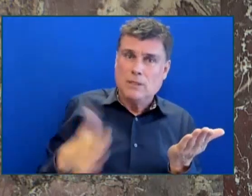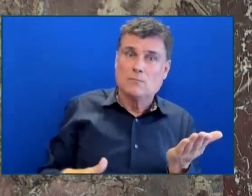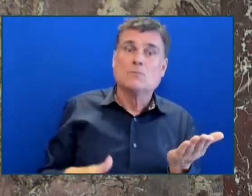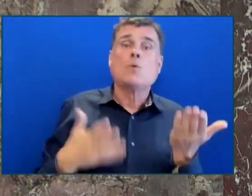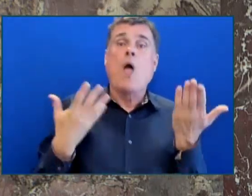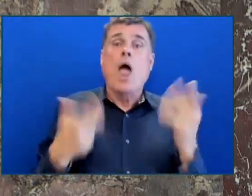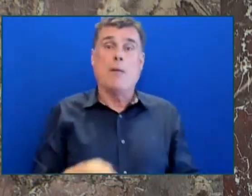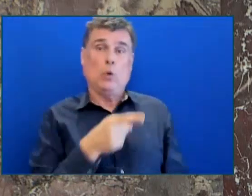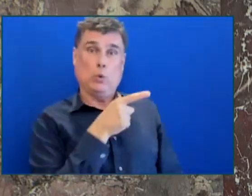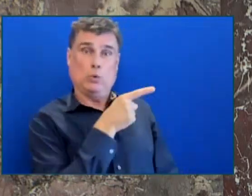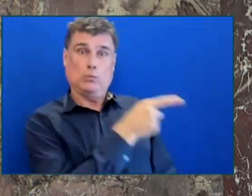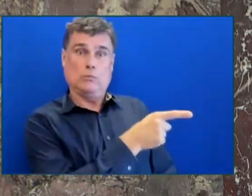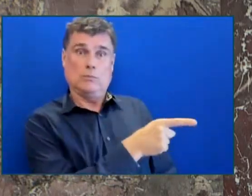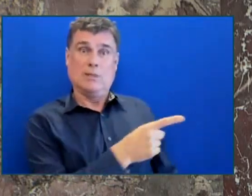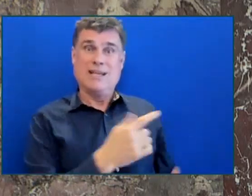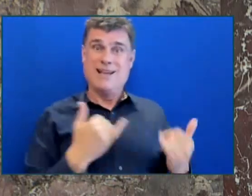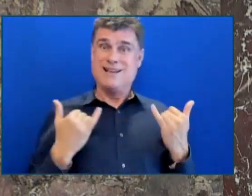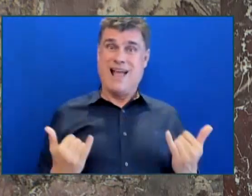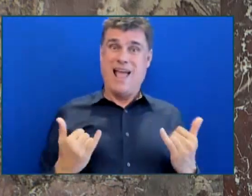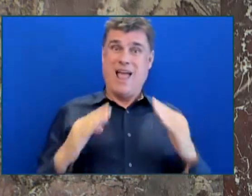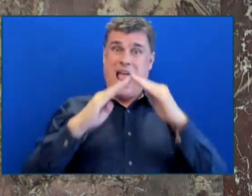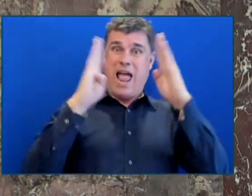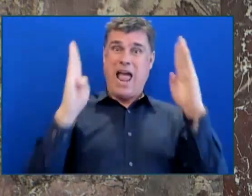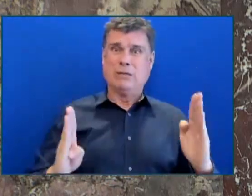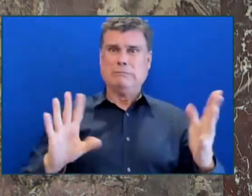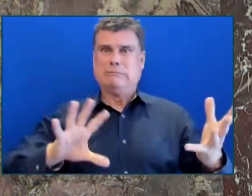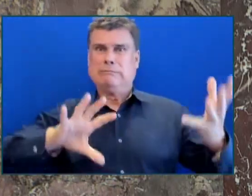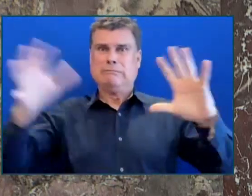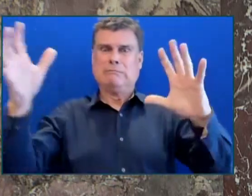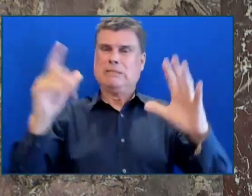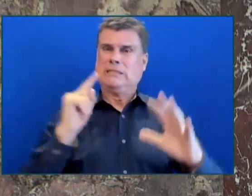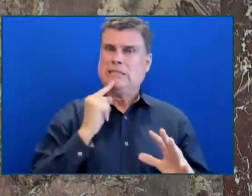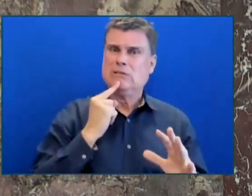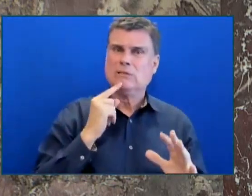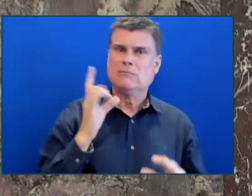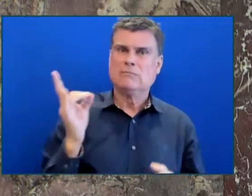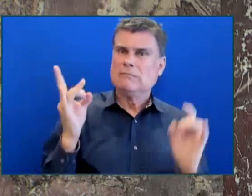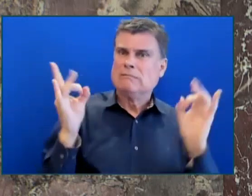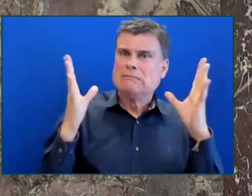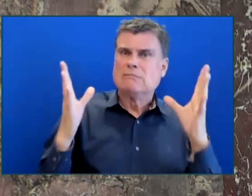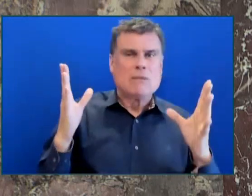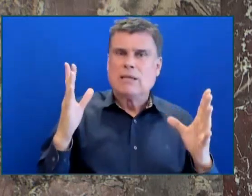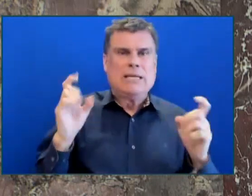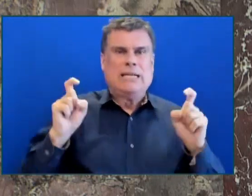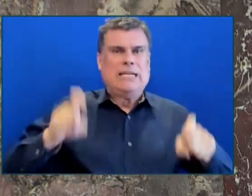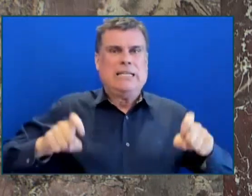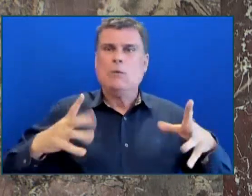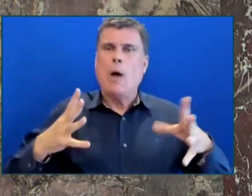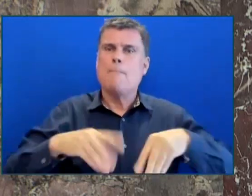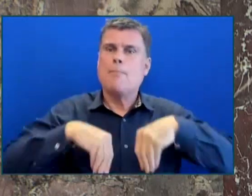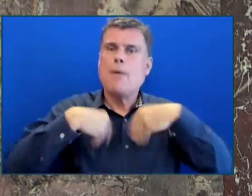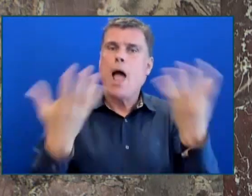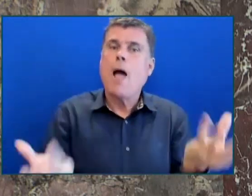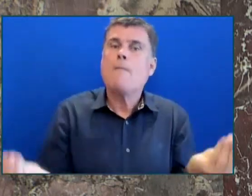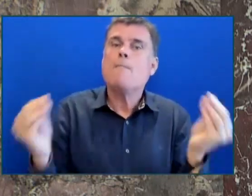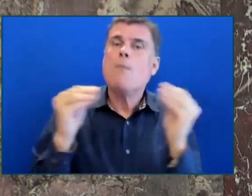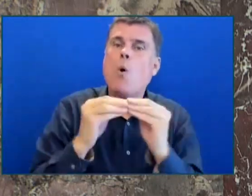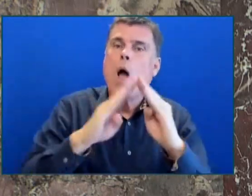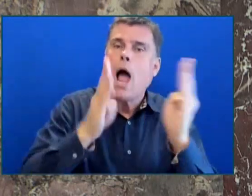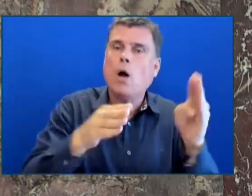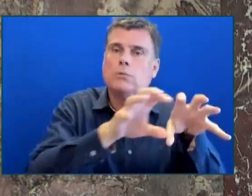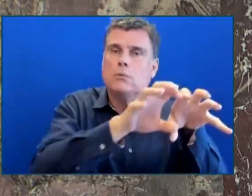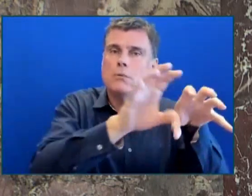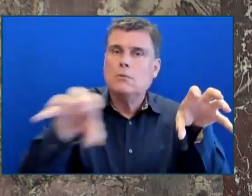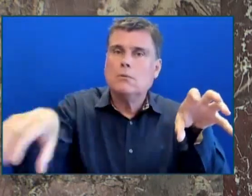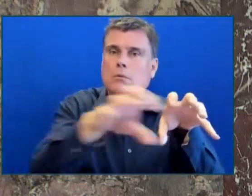for people. And we're doing that work, Honourable Chair. Thank you. And I am astonished that every time we bring forward